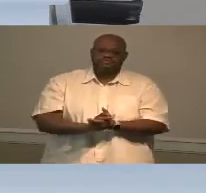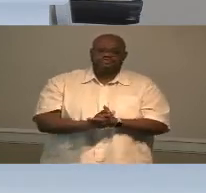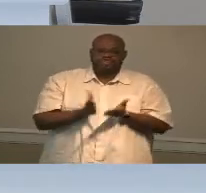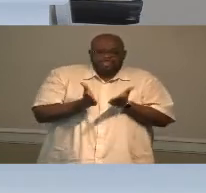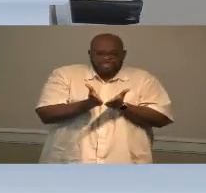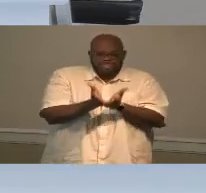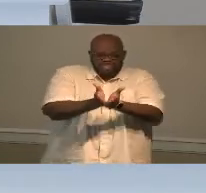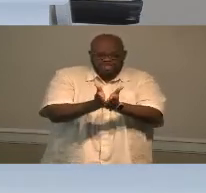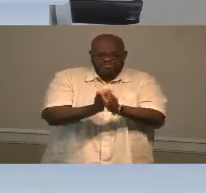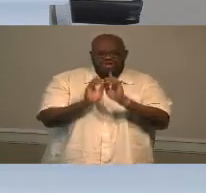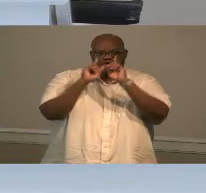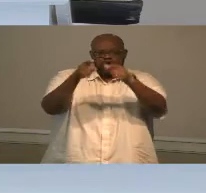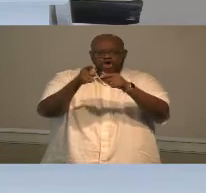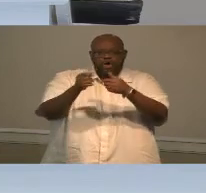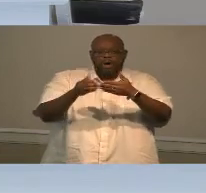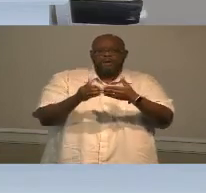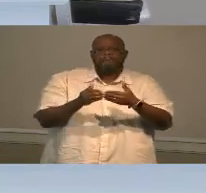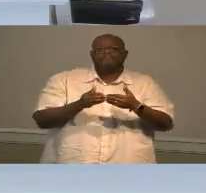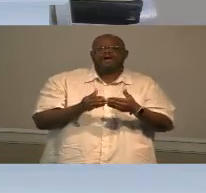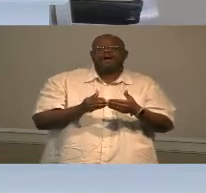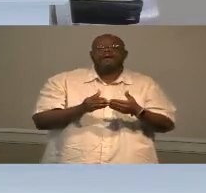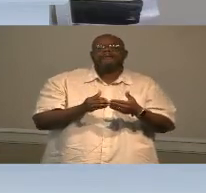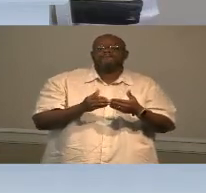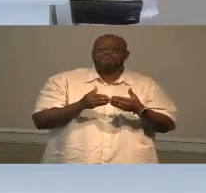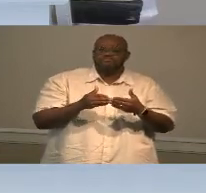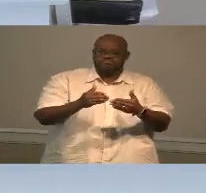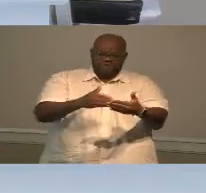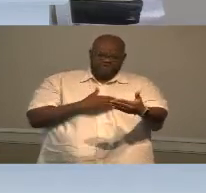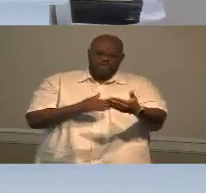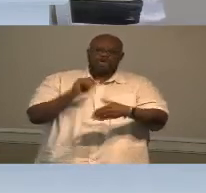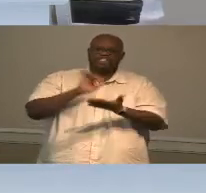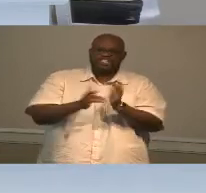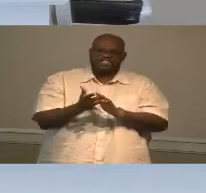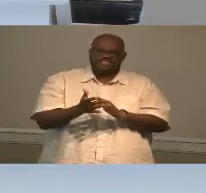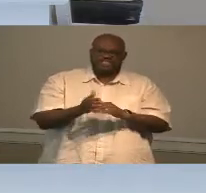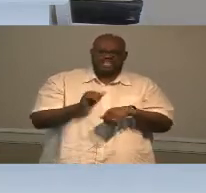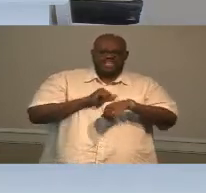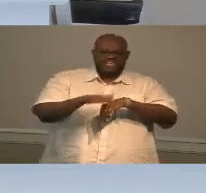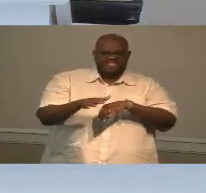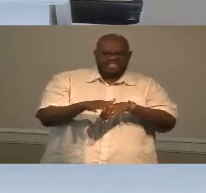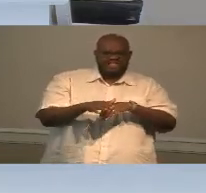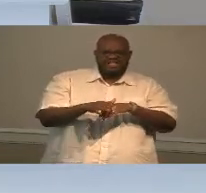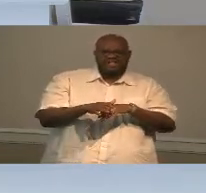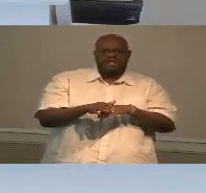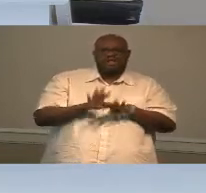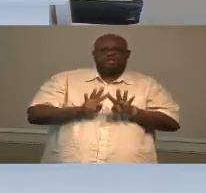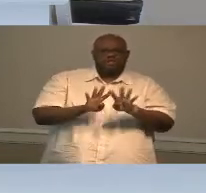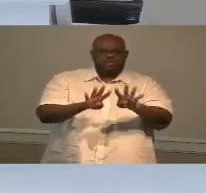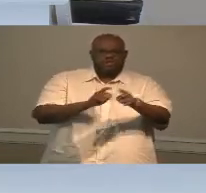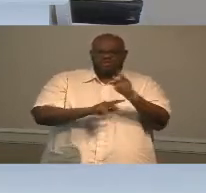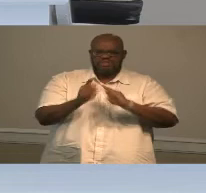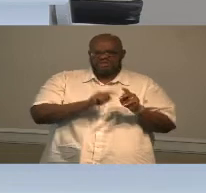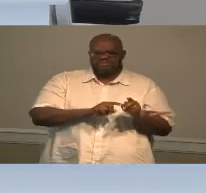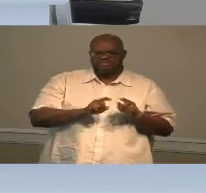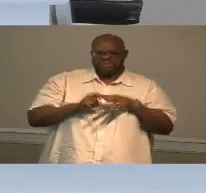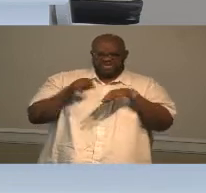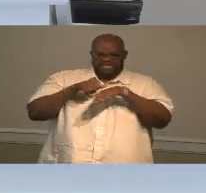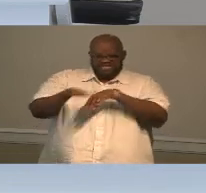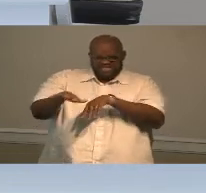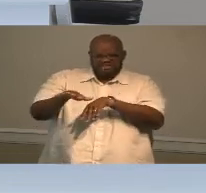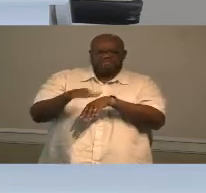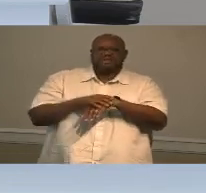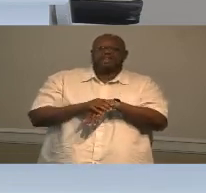him unto the other side. While he sent the multitude away, and when he had sent